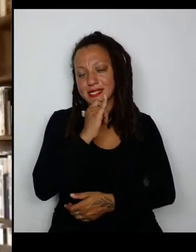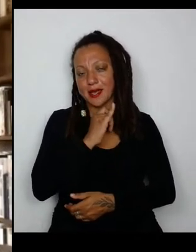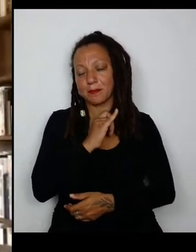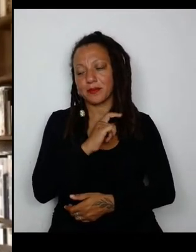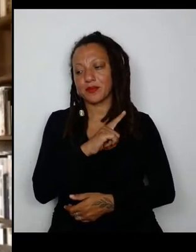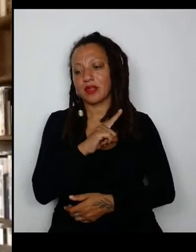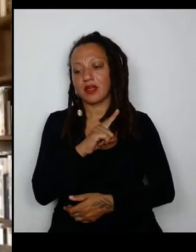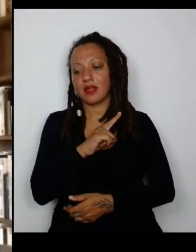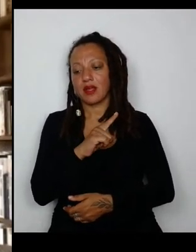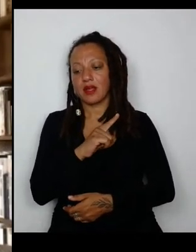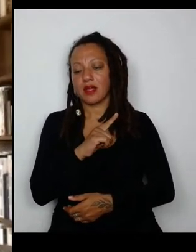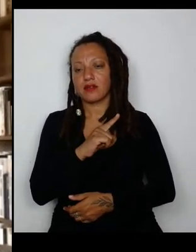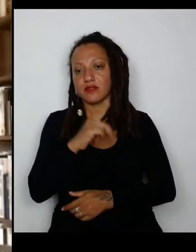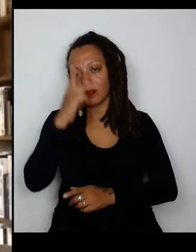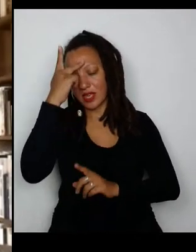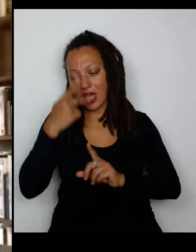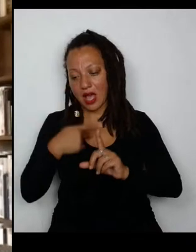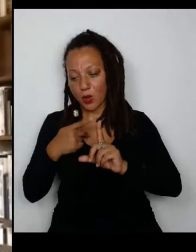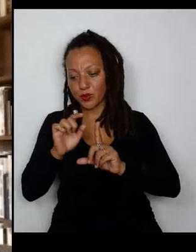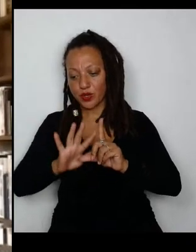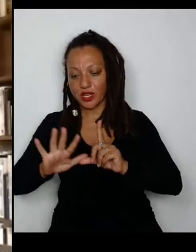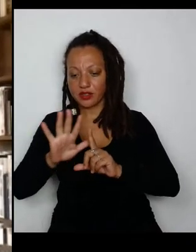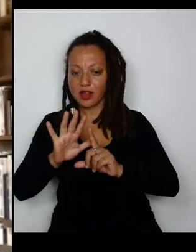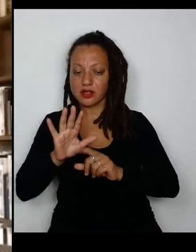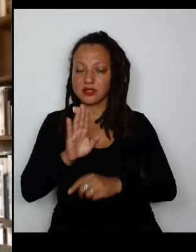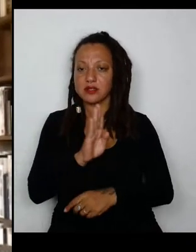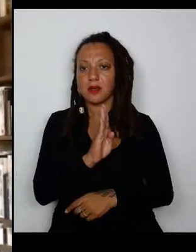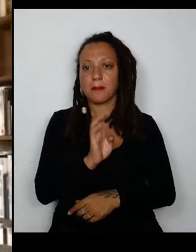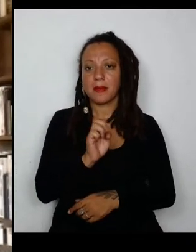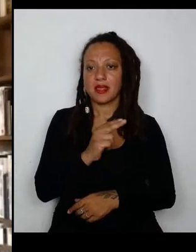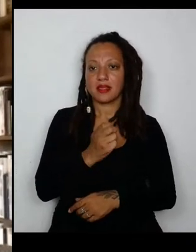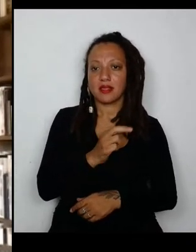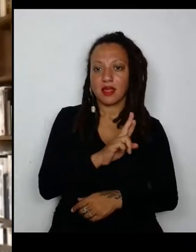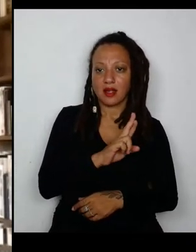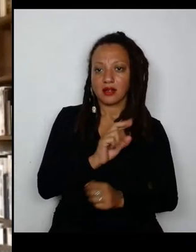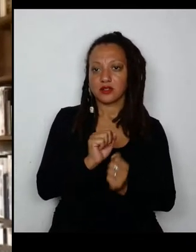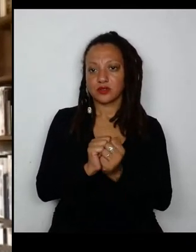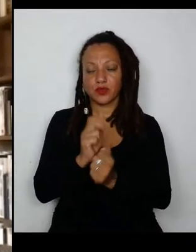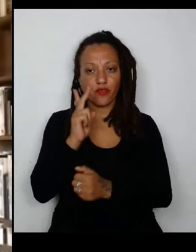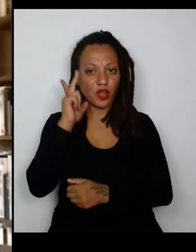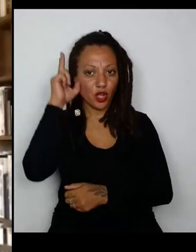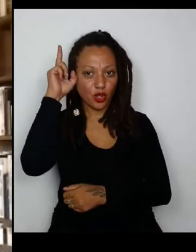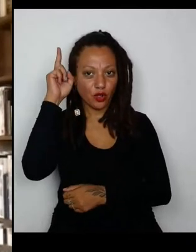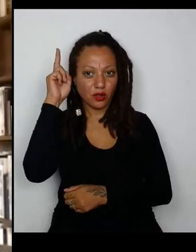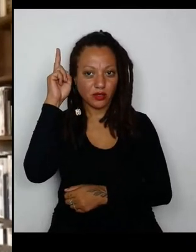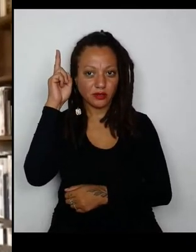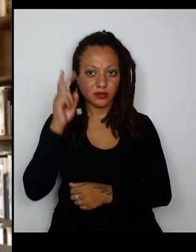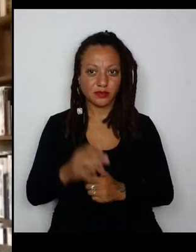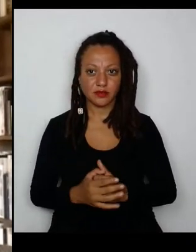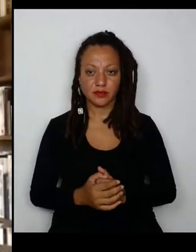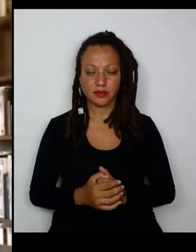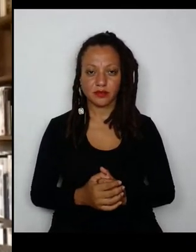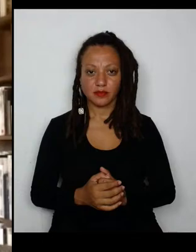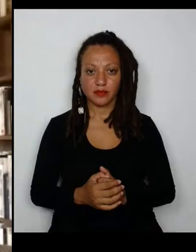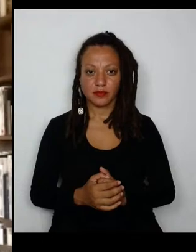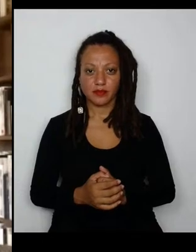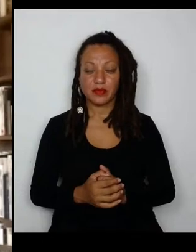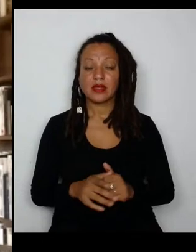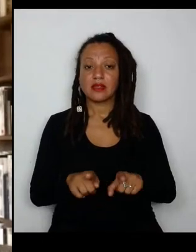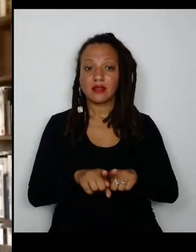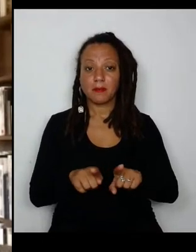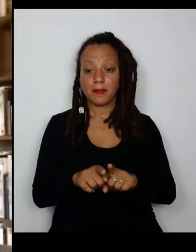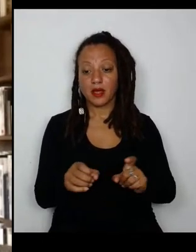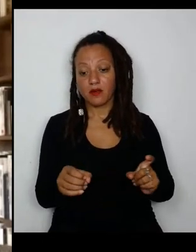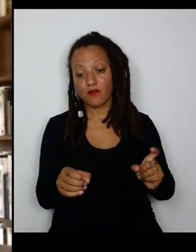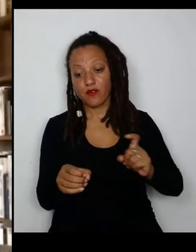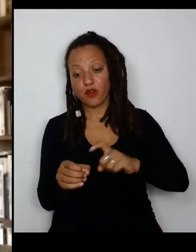bernard um but then we also you know back in france before he goes to tahiti um